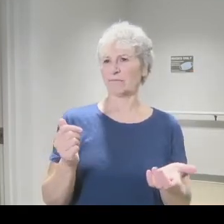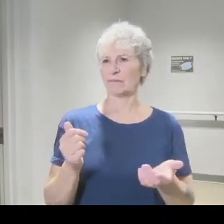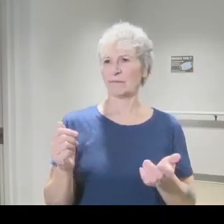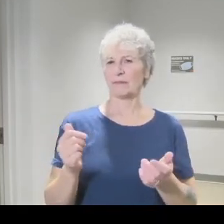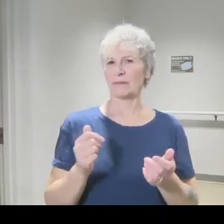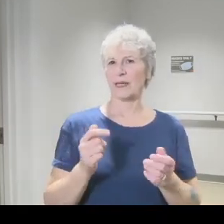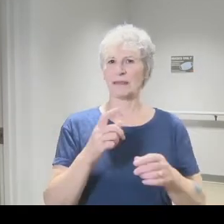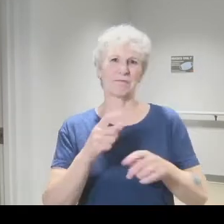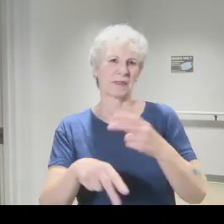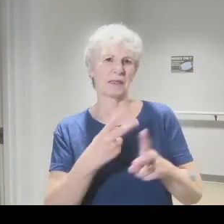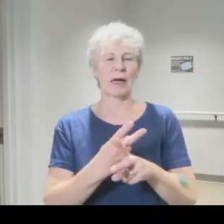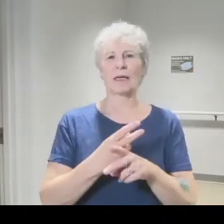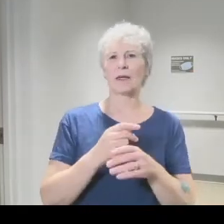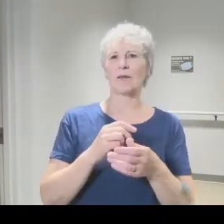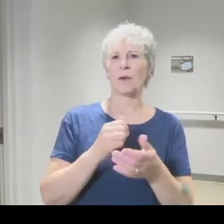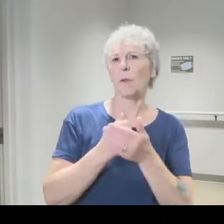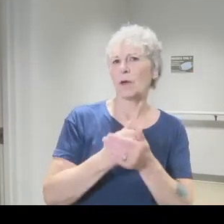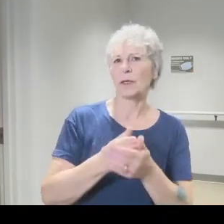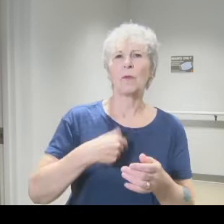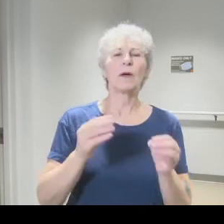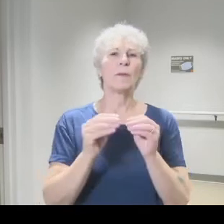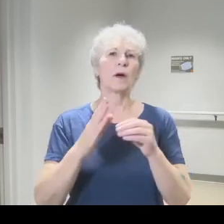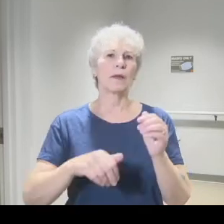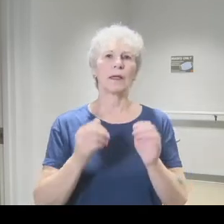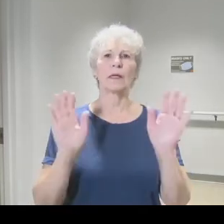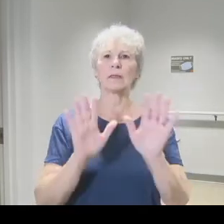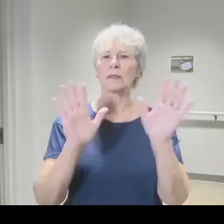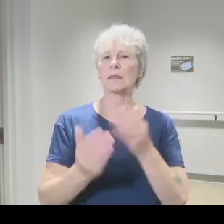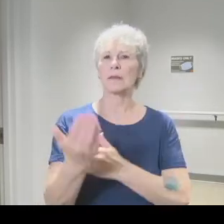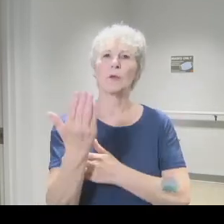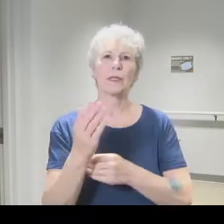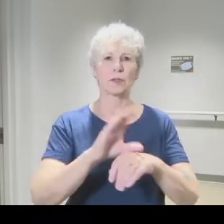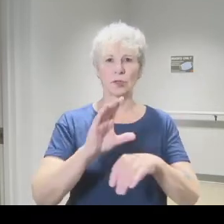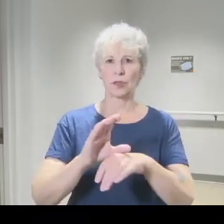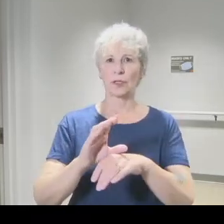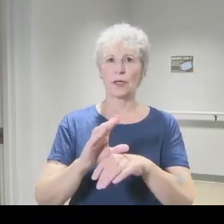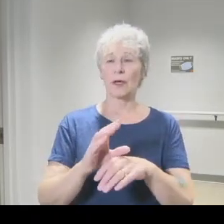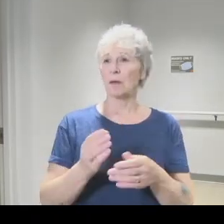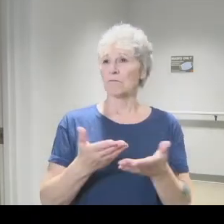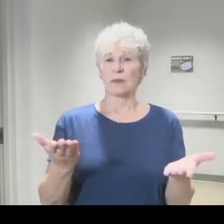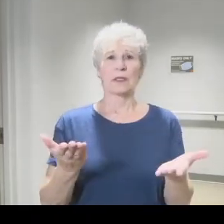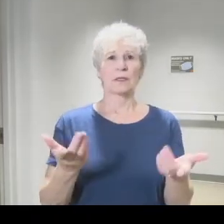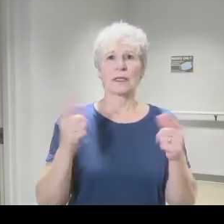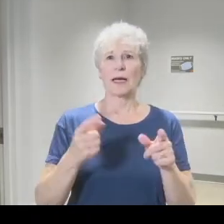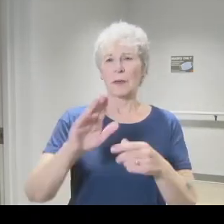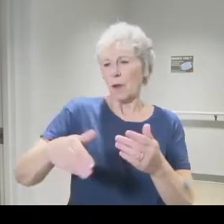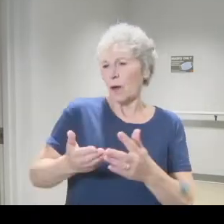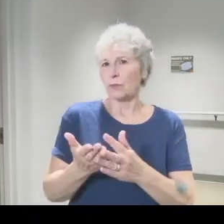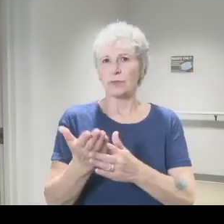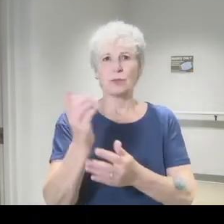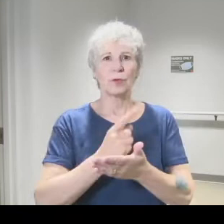my philosophy is this. We are more than just a Sunday morning church. There are things that take place all throughout the week that you should be aware of, that you